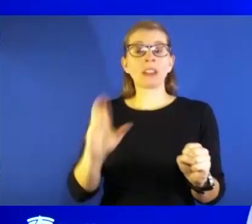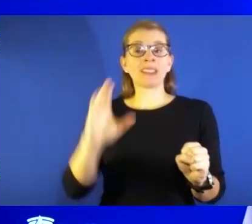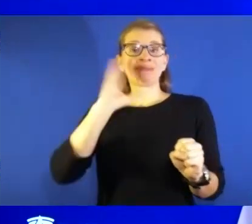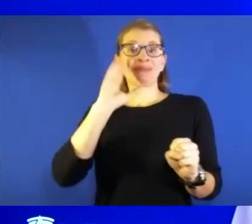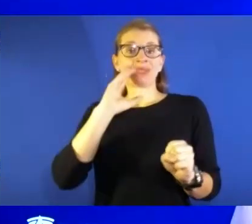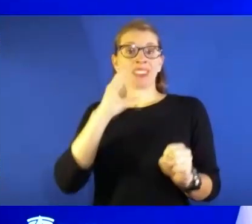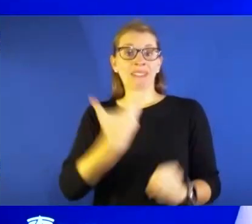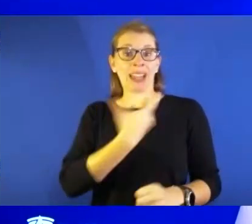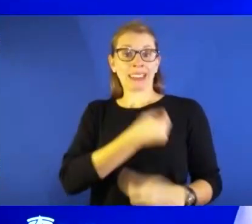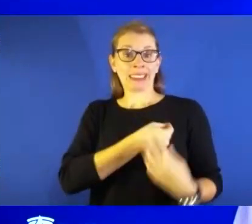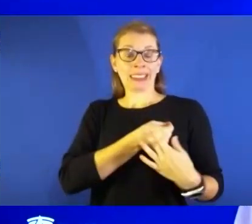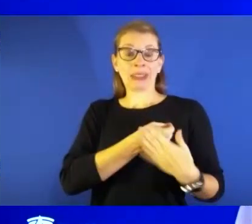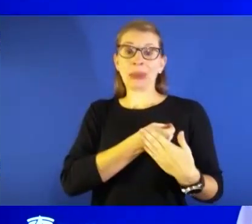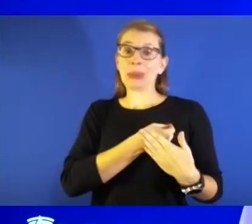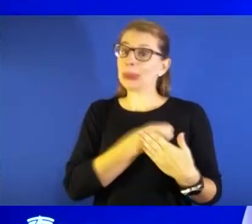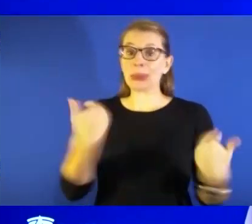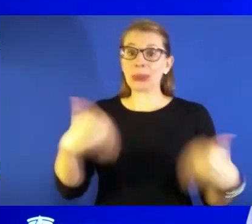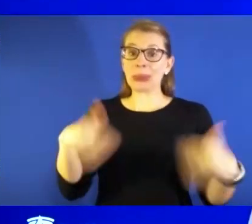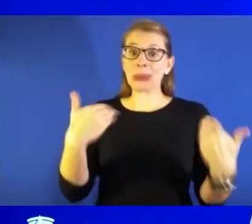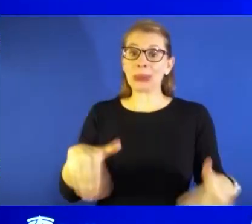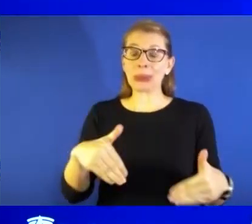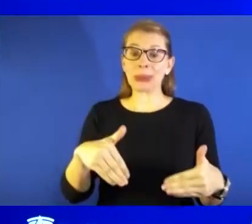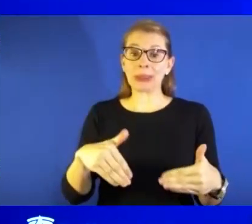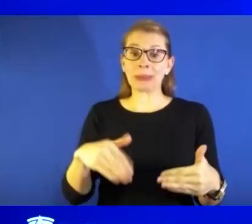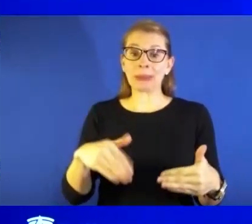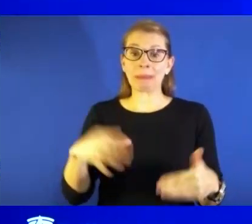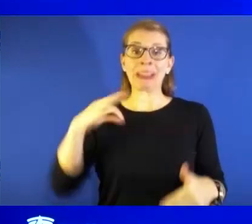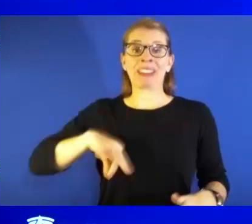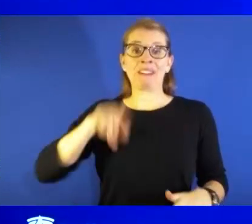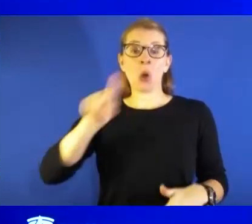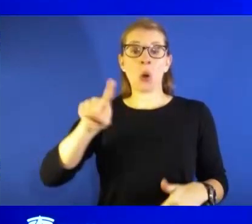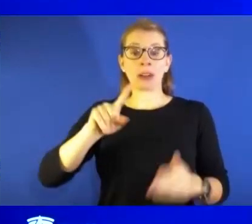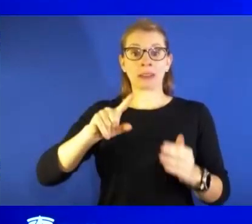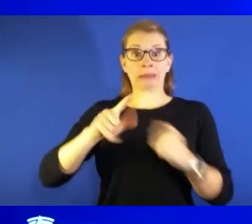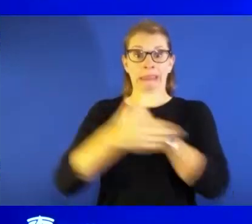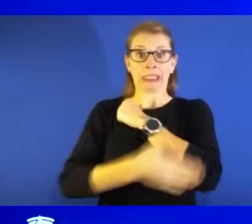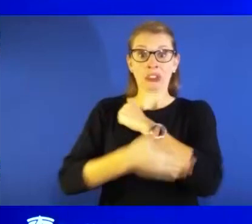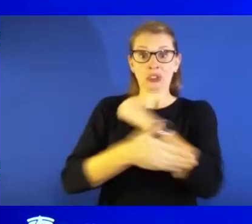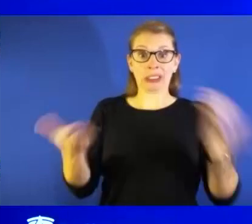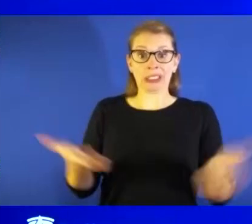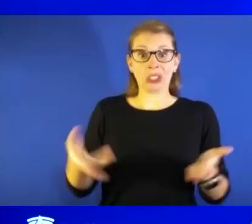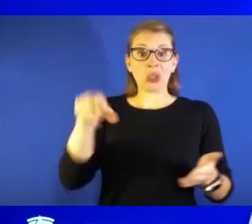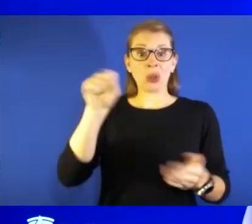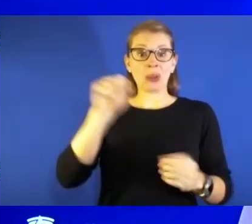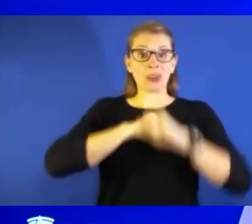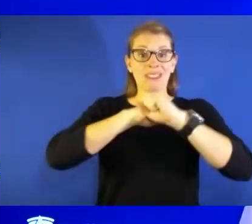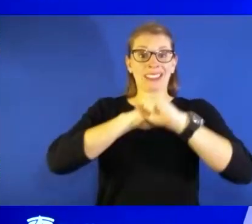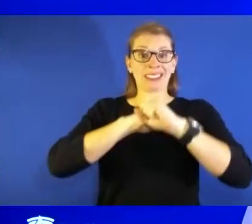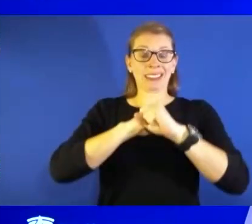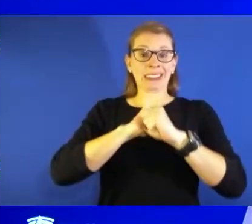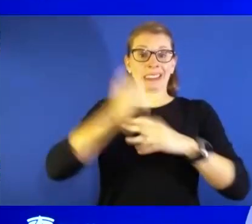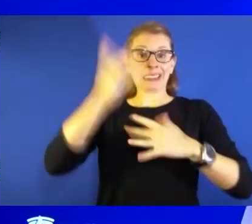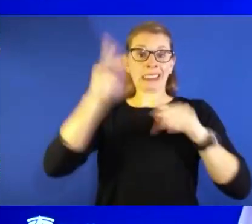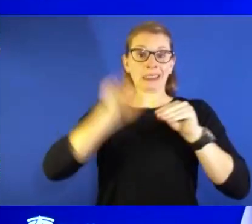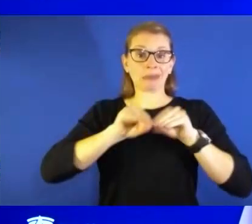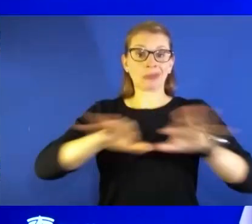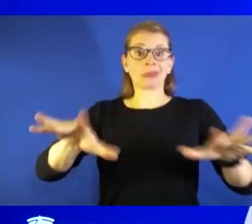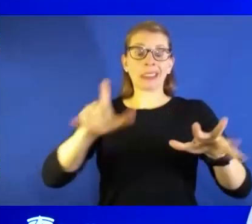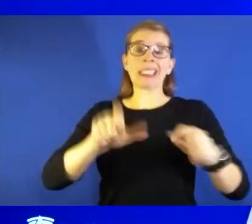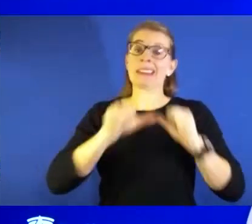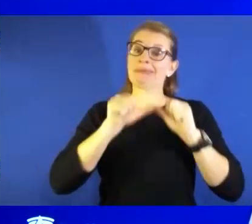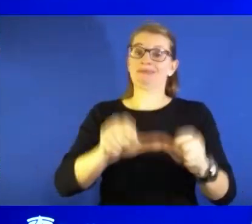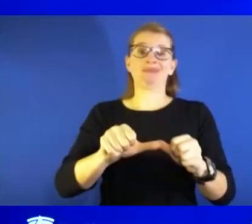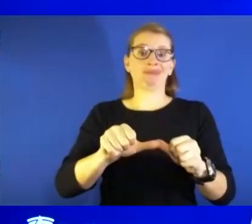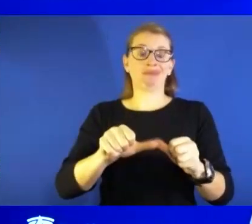to children and this country for vaccine preventable diseases, and we need to keep those going. This is one more thing that we